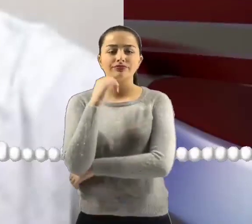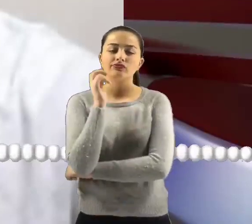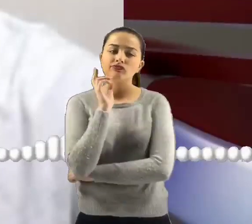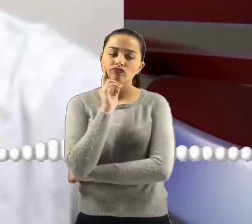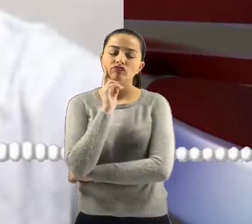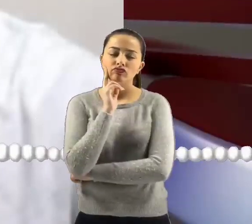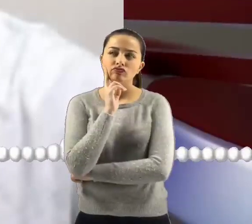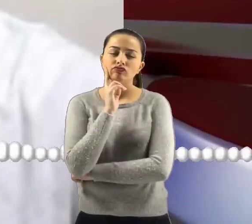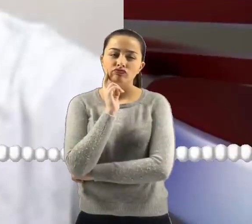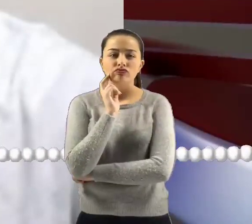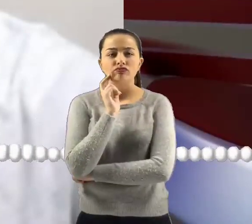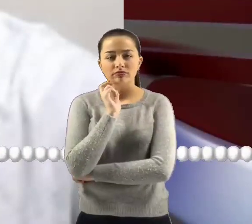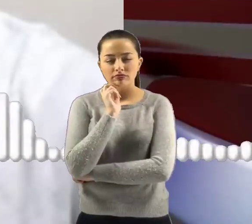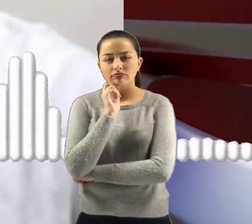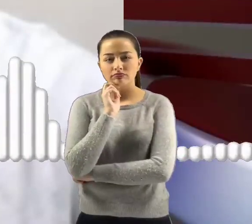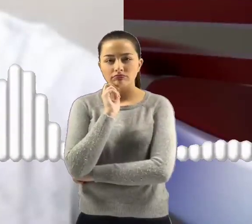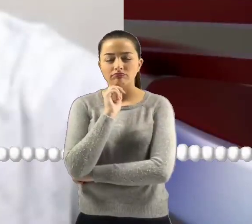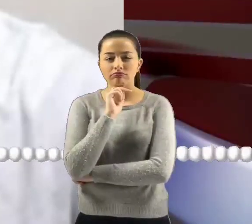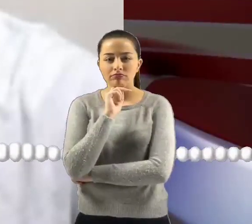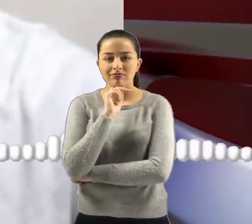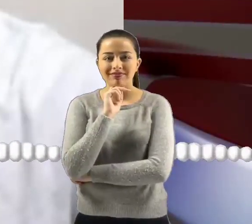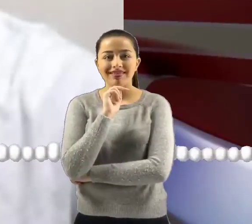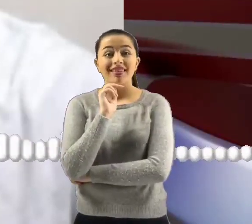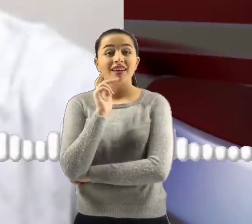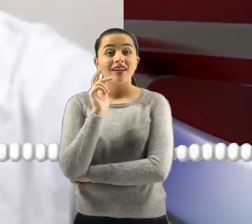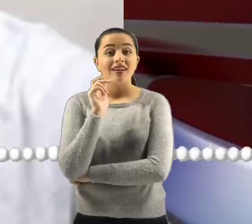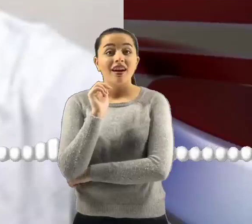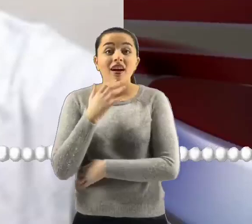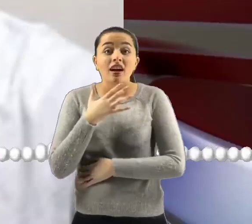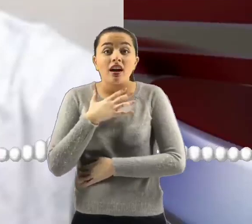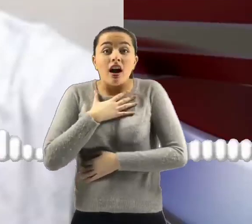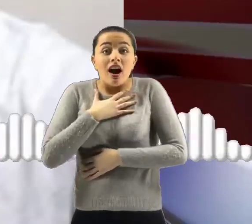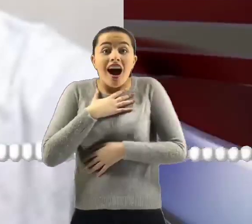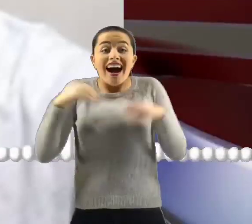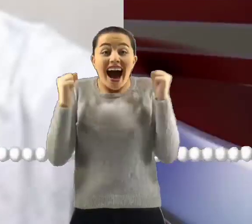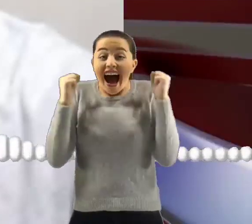ekete. I like the next day I bibia Alex Oti na Abia.